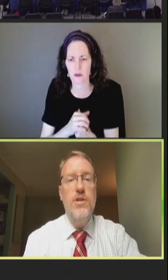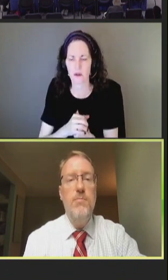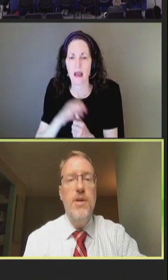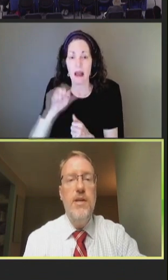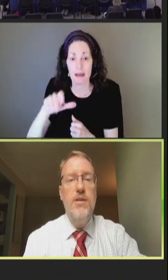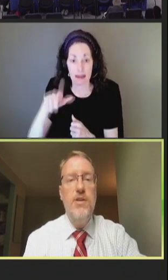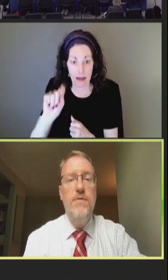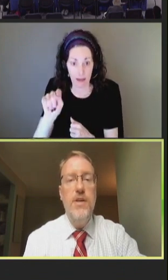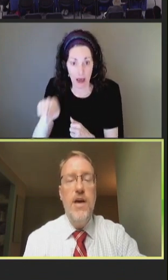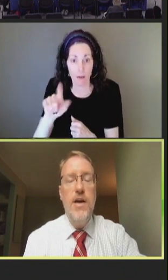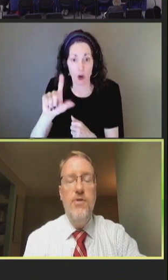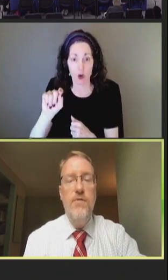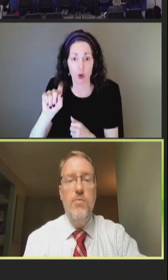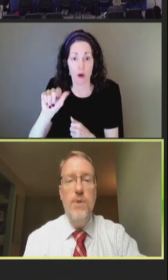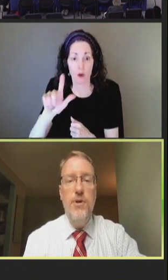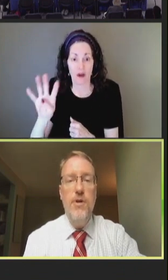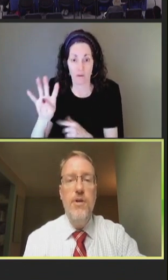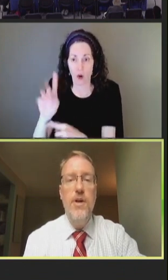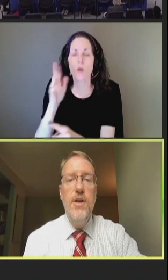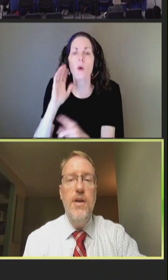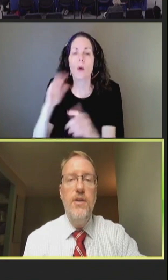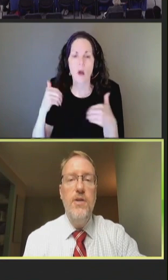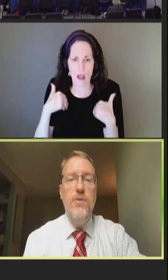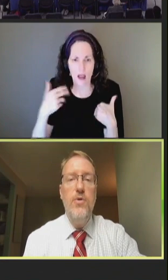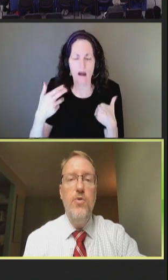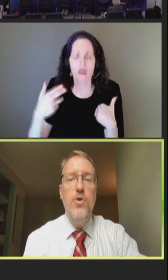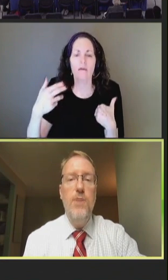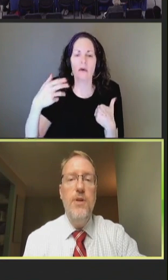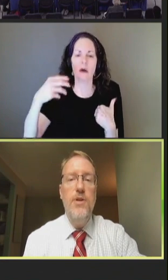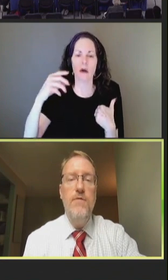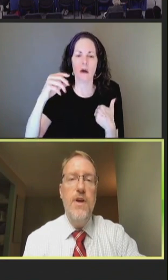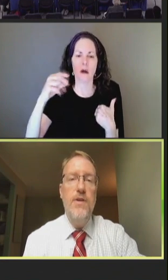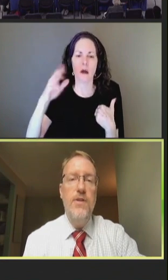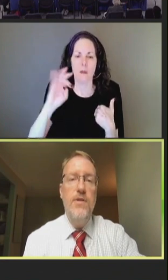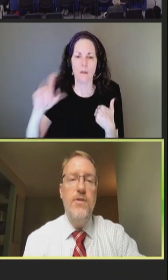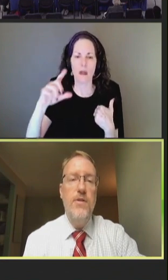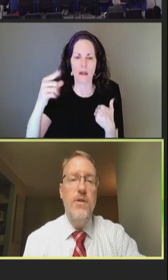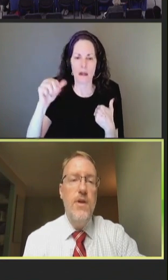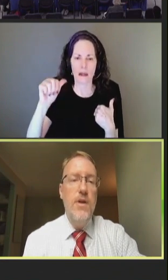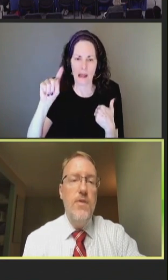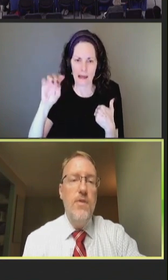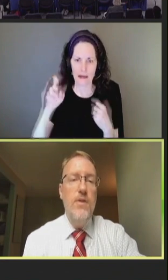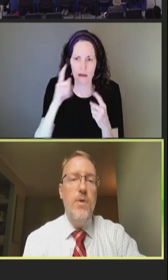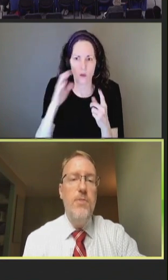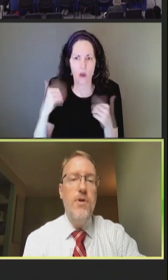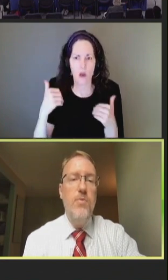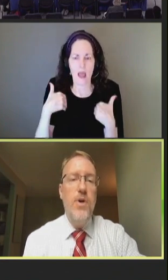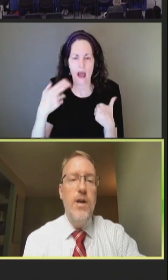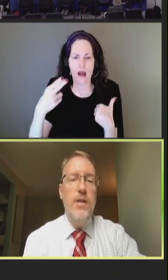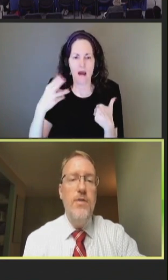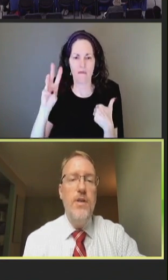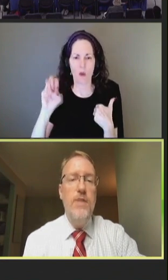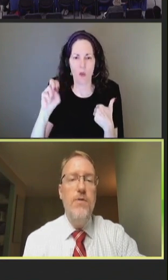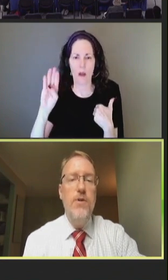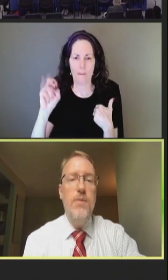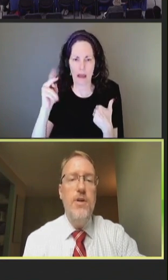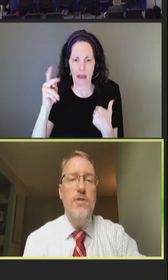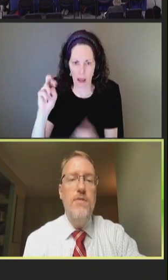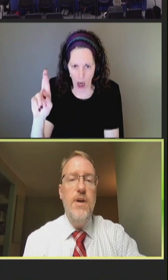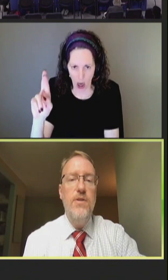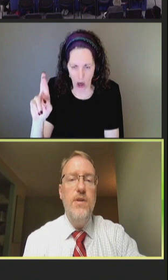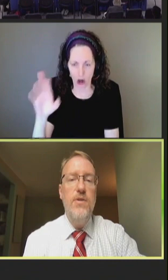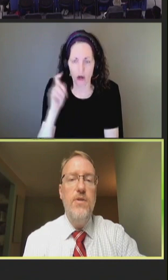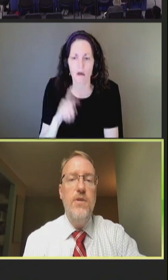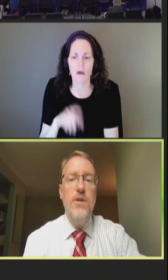host a GVIRF webinar entitled New Combination Vaccines. This webinar will highlight the need for